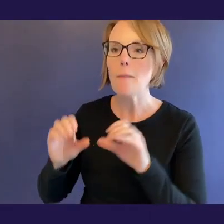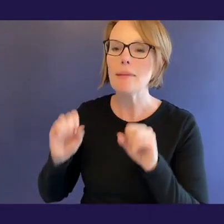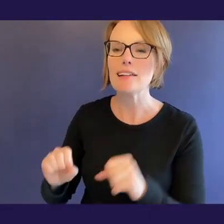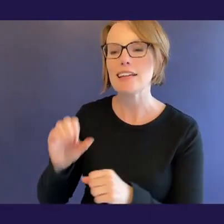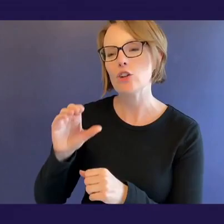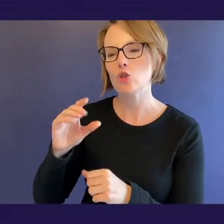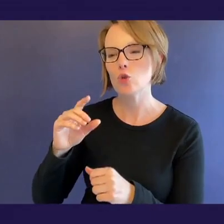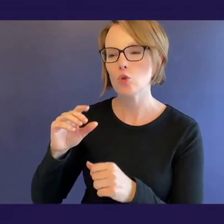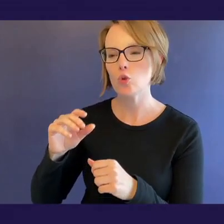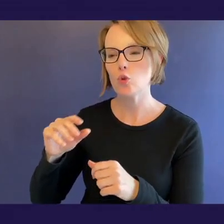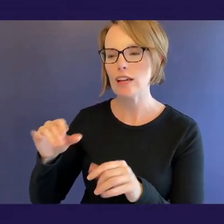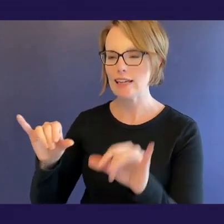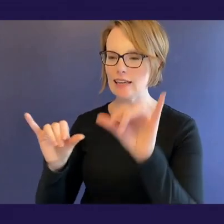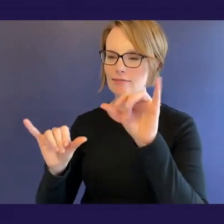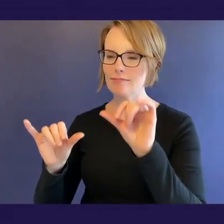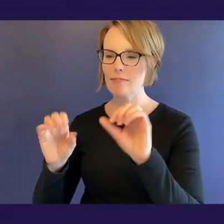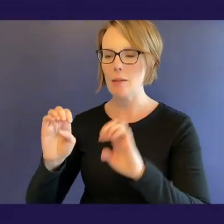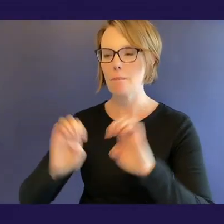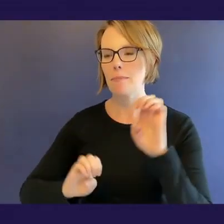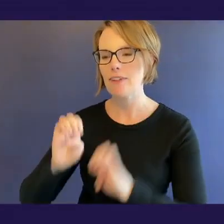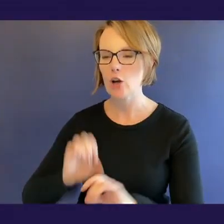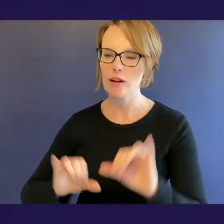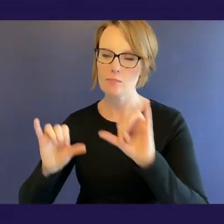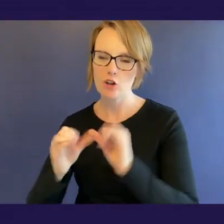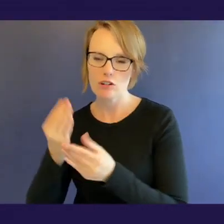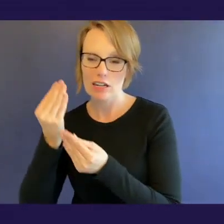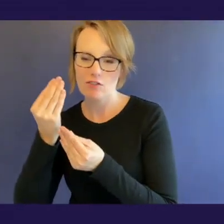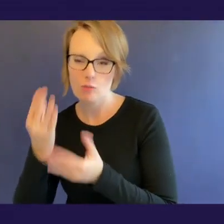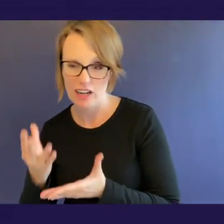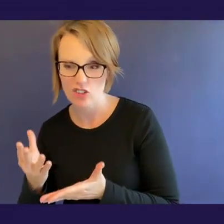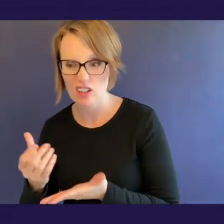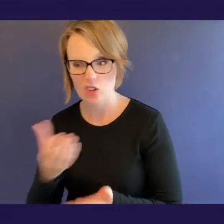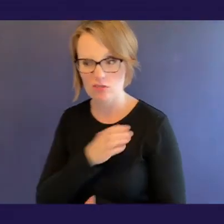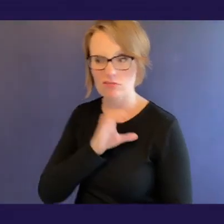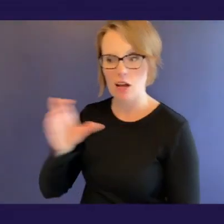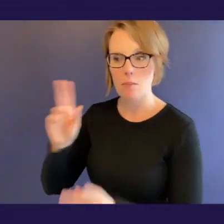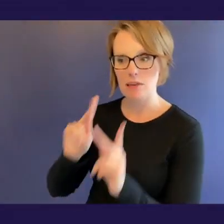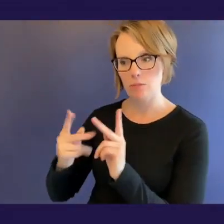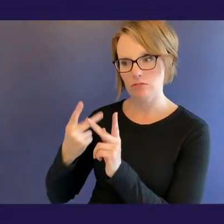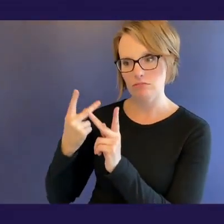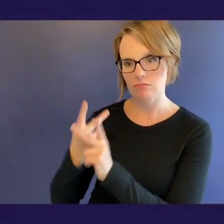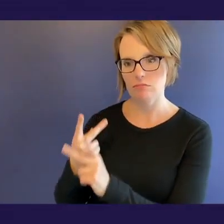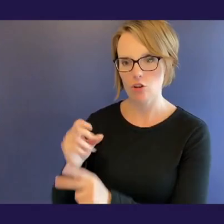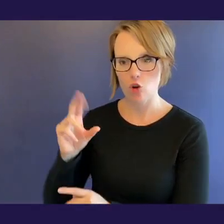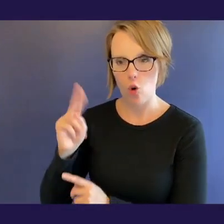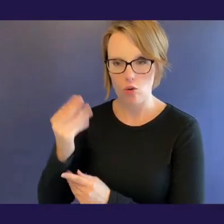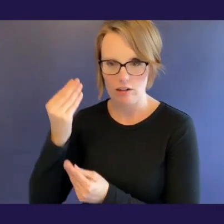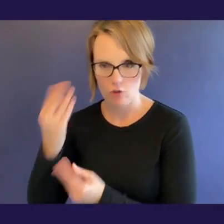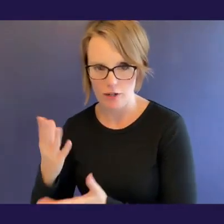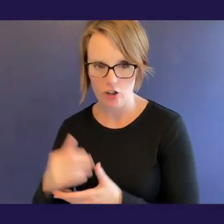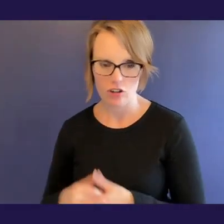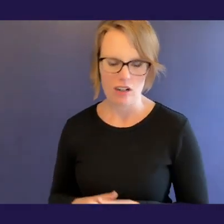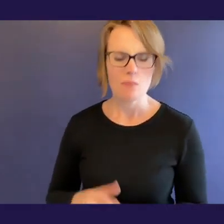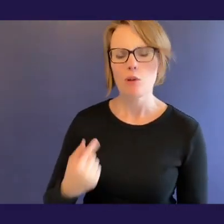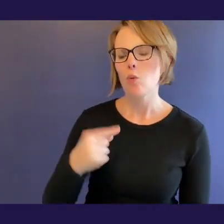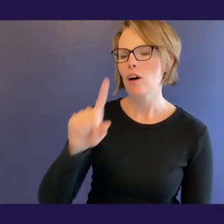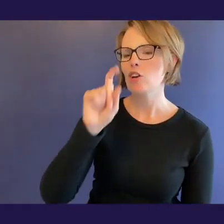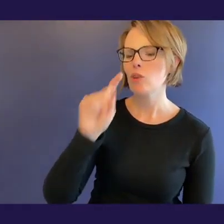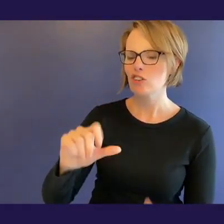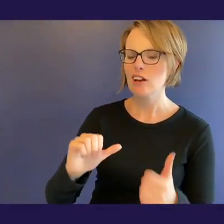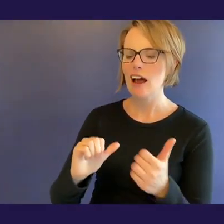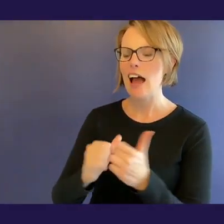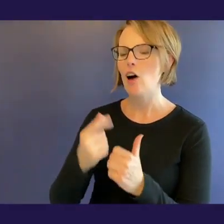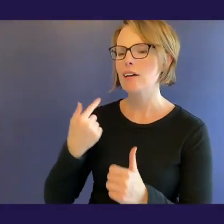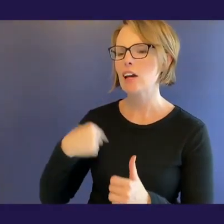how do we make sure we look after people in vulnerable communities? And when I say vulnerable communities, I don't mean minorities per